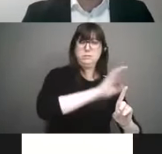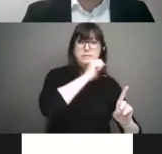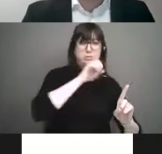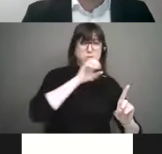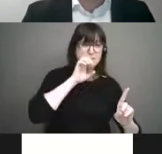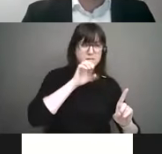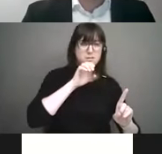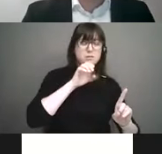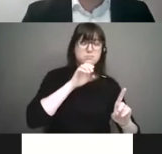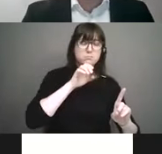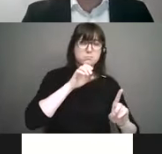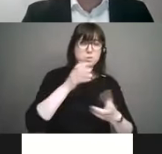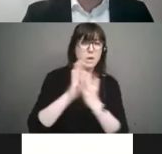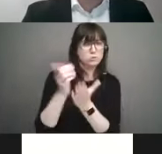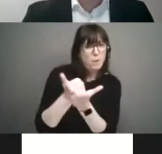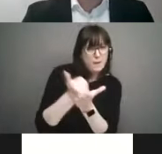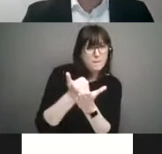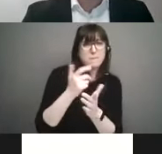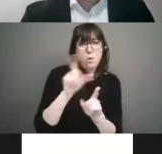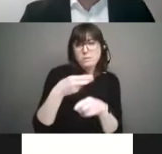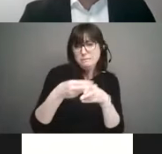held on a resulting trust for them.